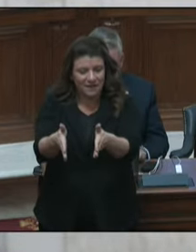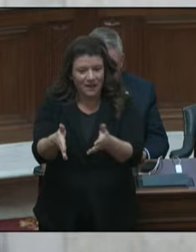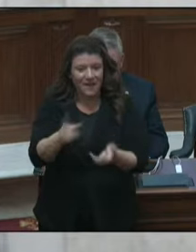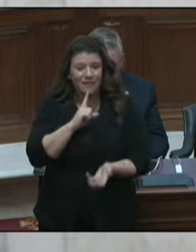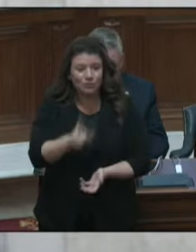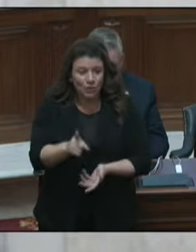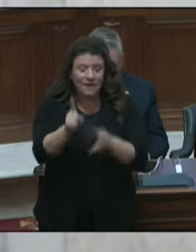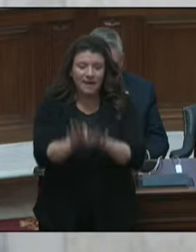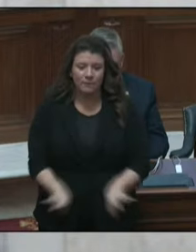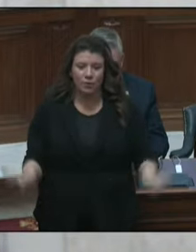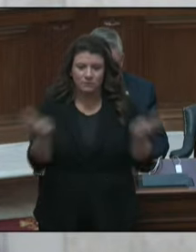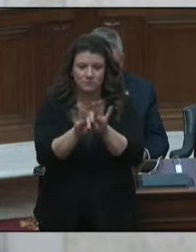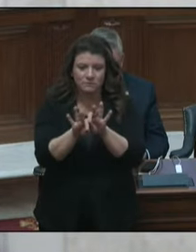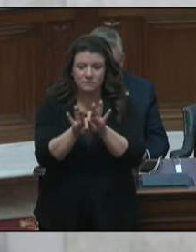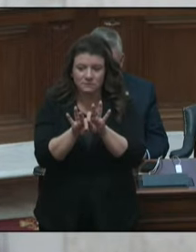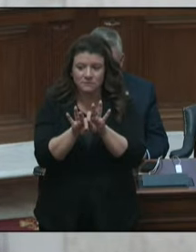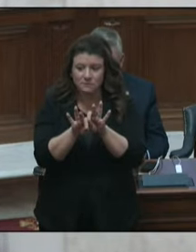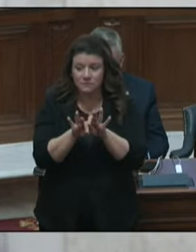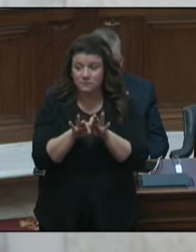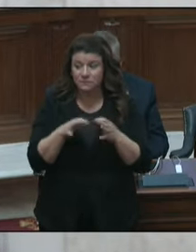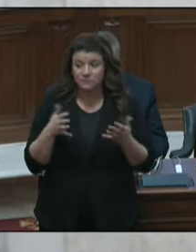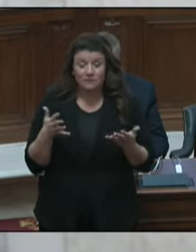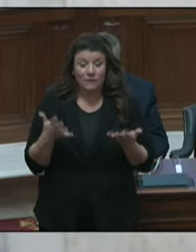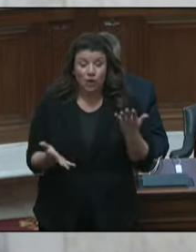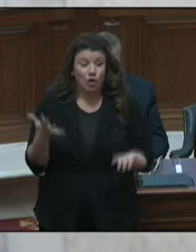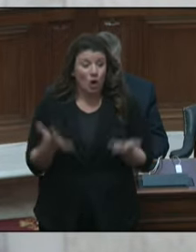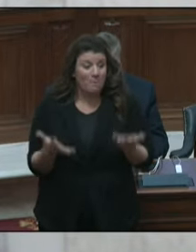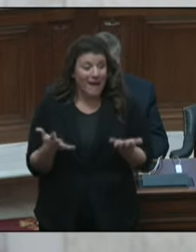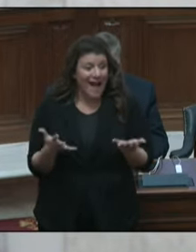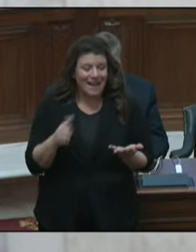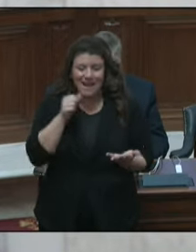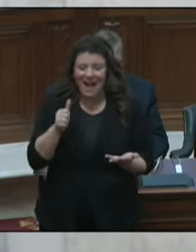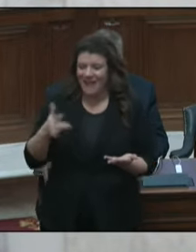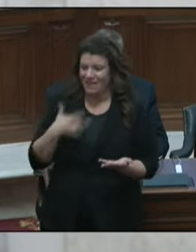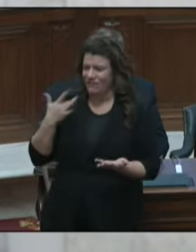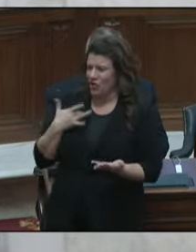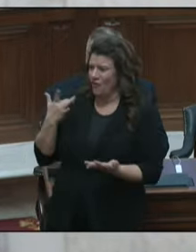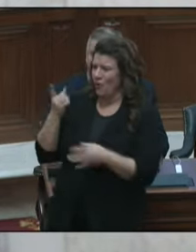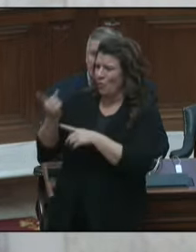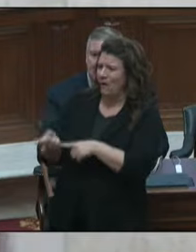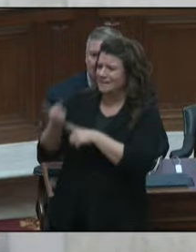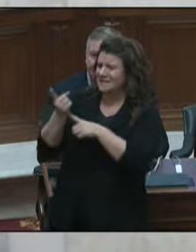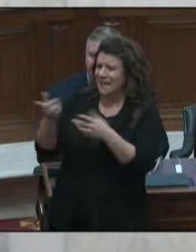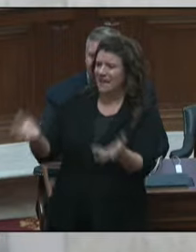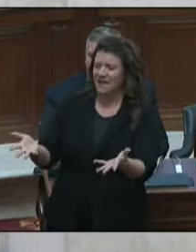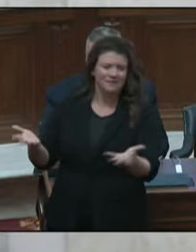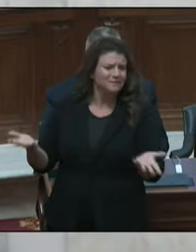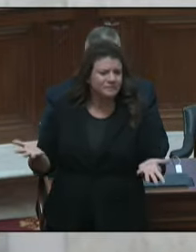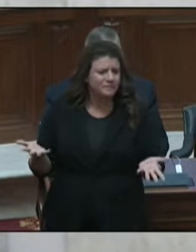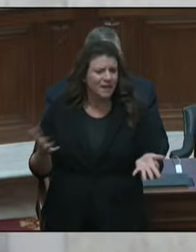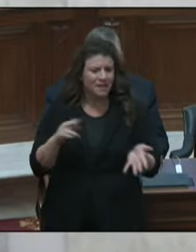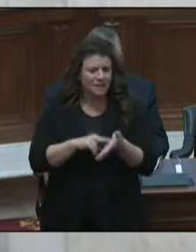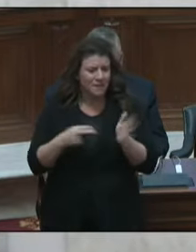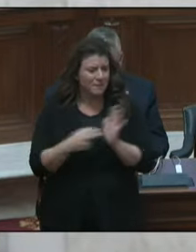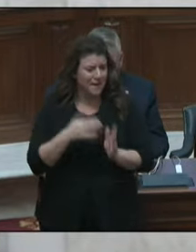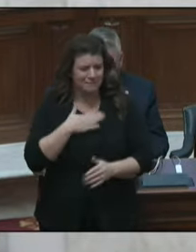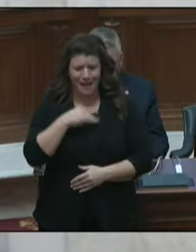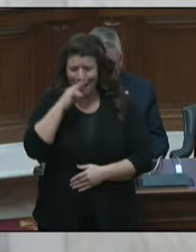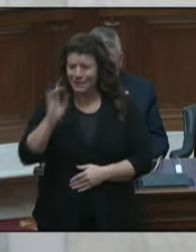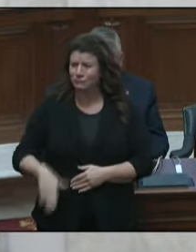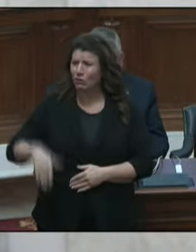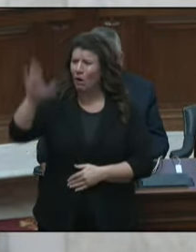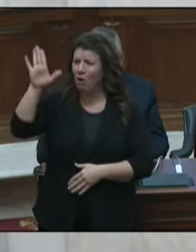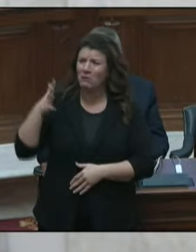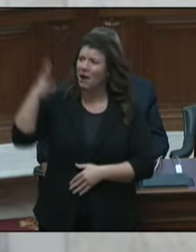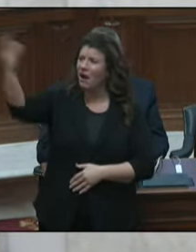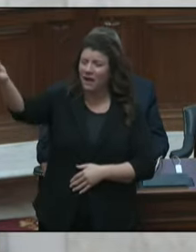really important. You may absolutely not think for a second, well, what in the world? For crying out loud, my kids are grown and gone